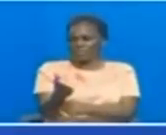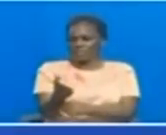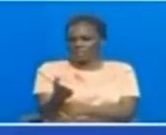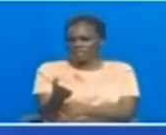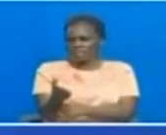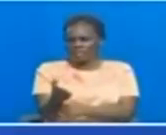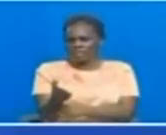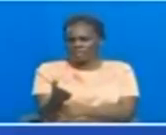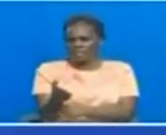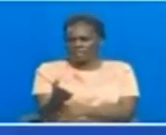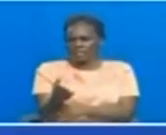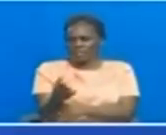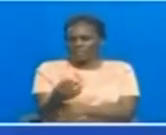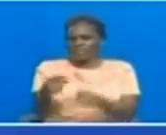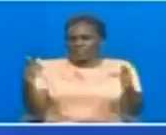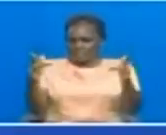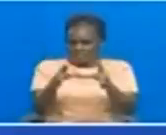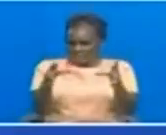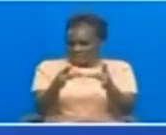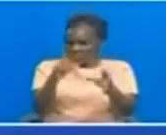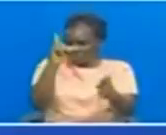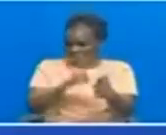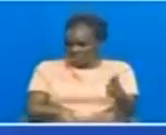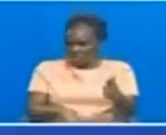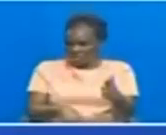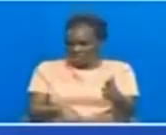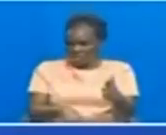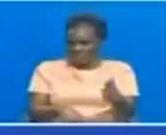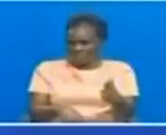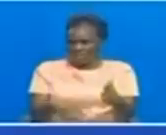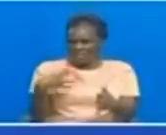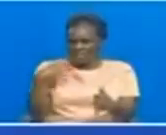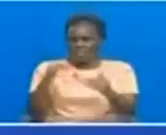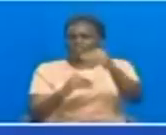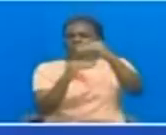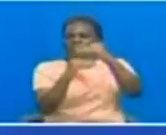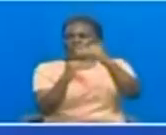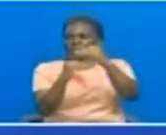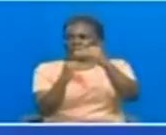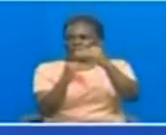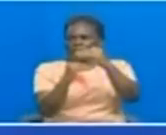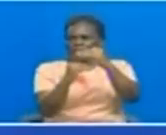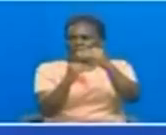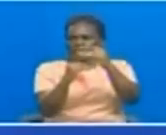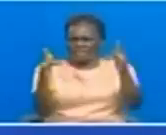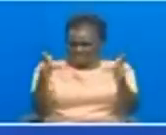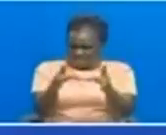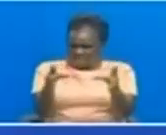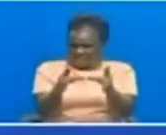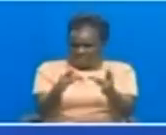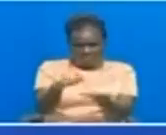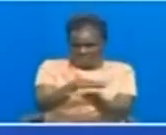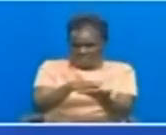of internet-based application yes. is that the reach is very limited. Exactly. Why is a Safaricom? So this one is not internet-based?